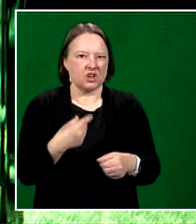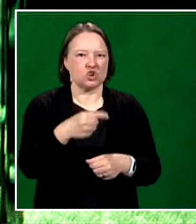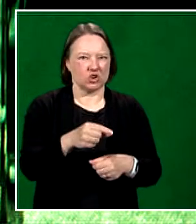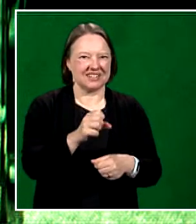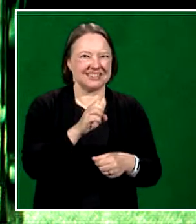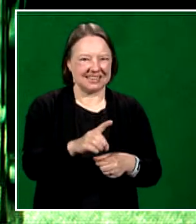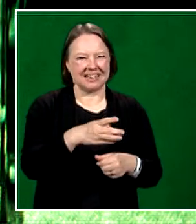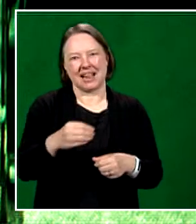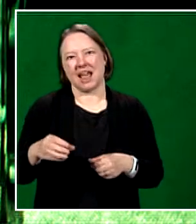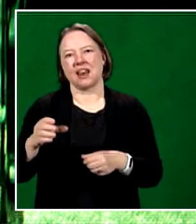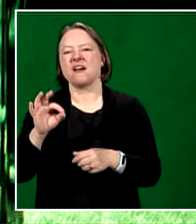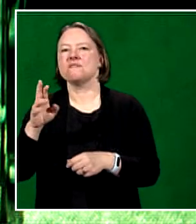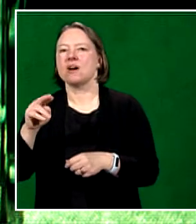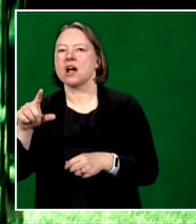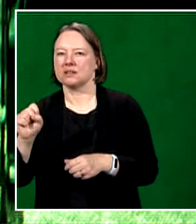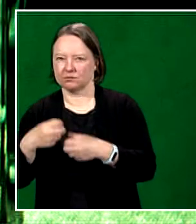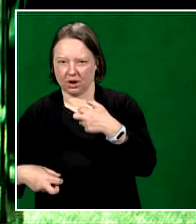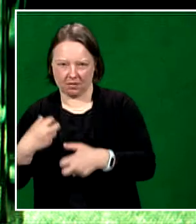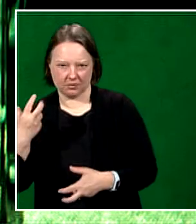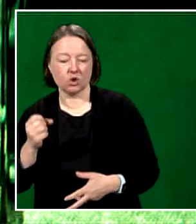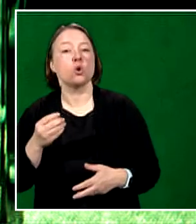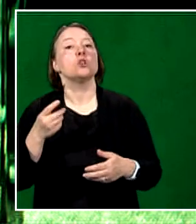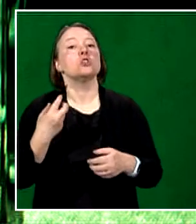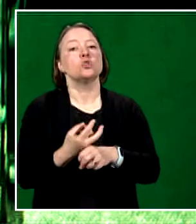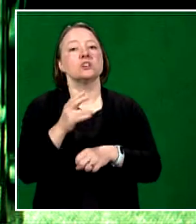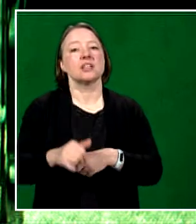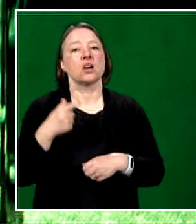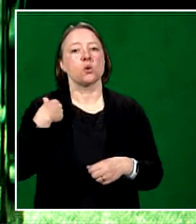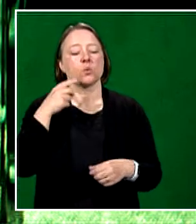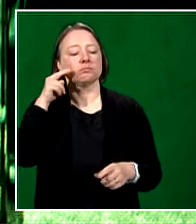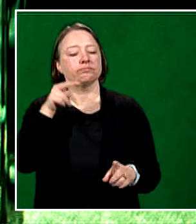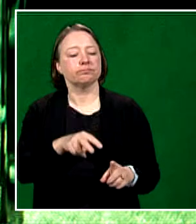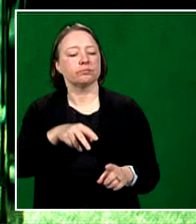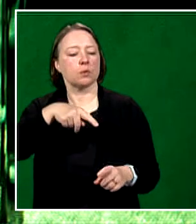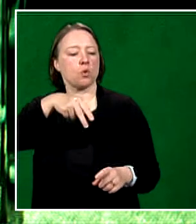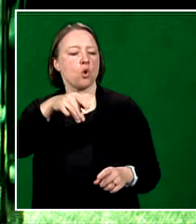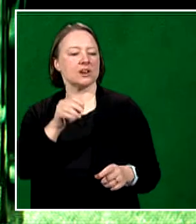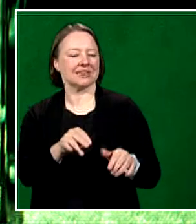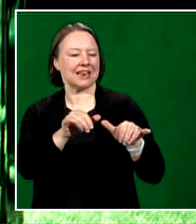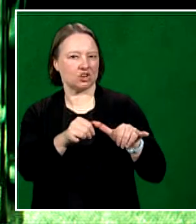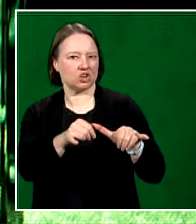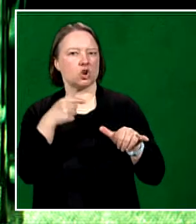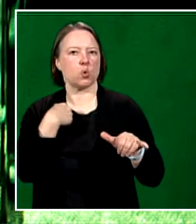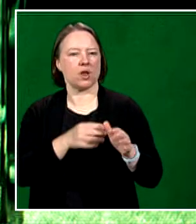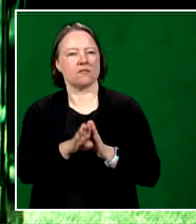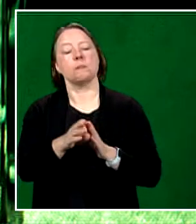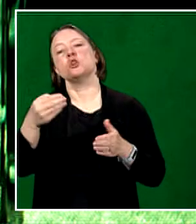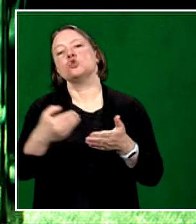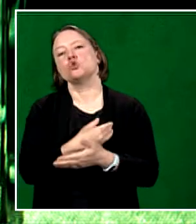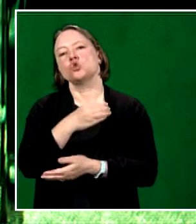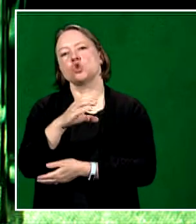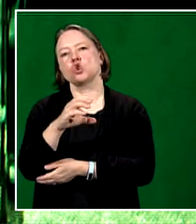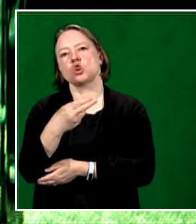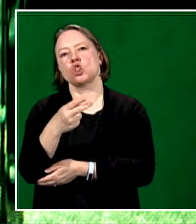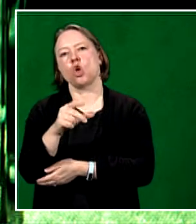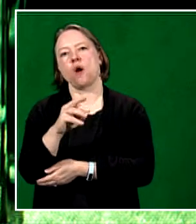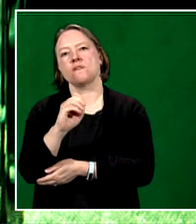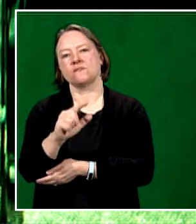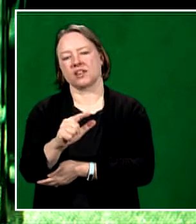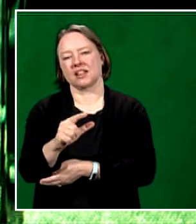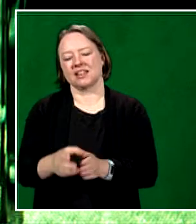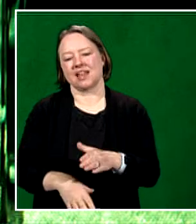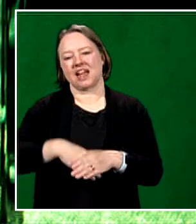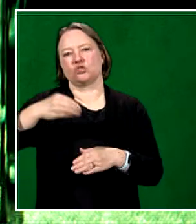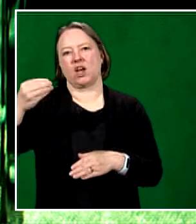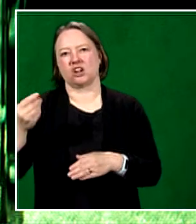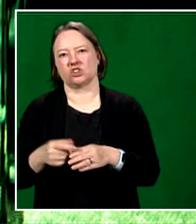sclerotinia problem. So to do this, we turned to protein engineering. We developed a new chlorophyll extraction system that uses a protein which